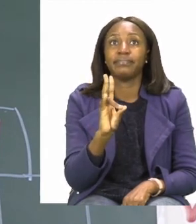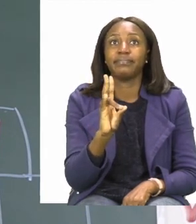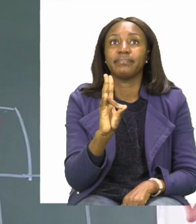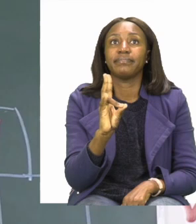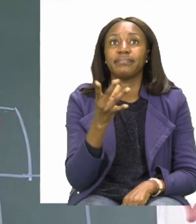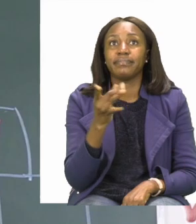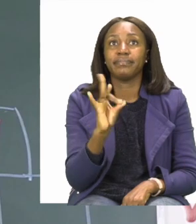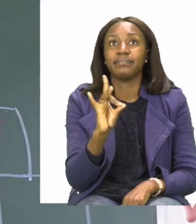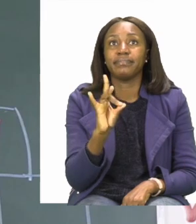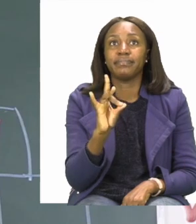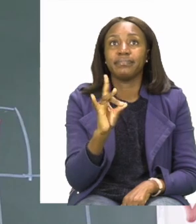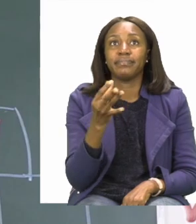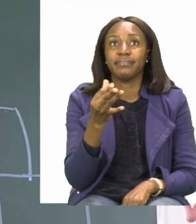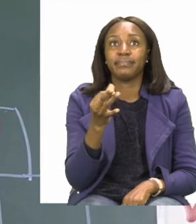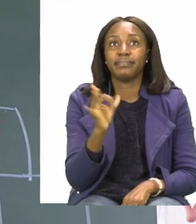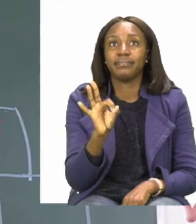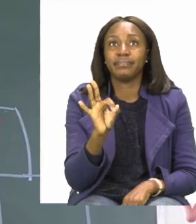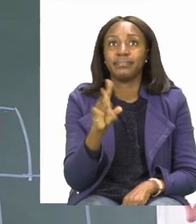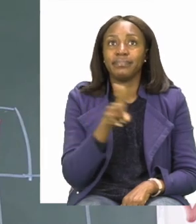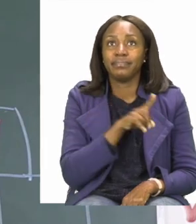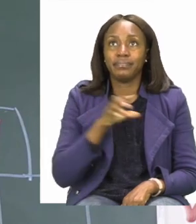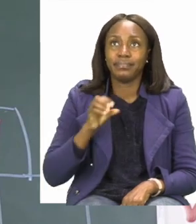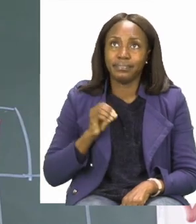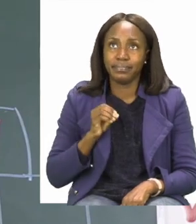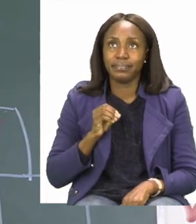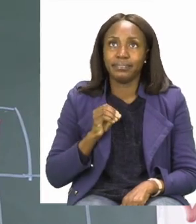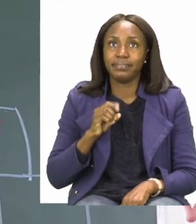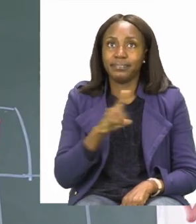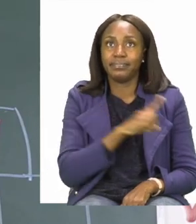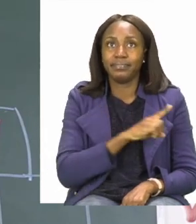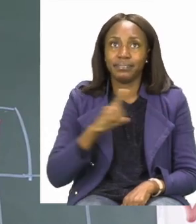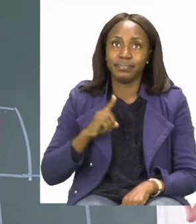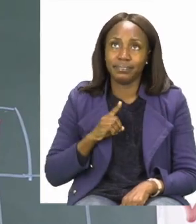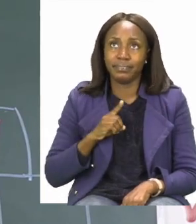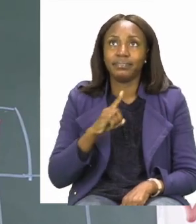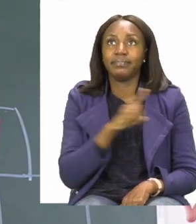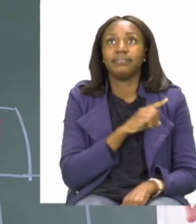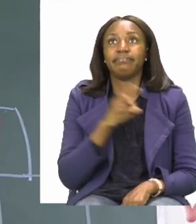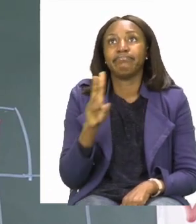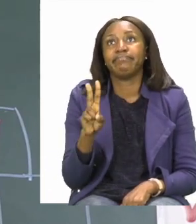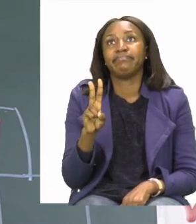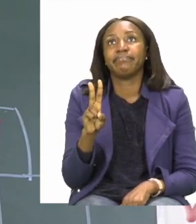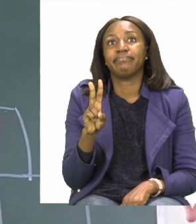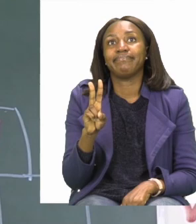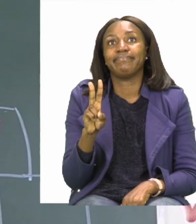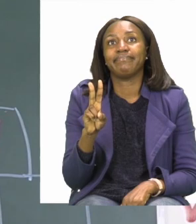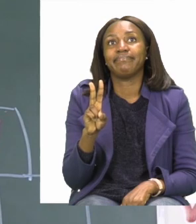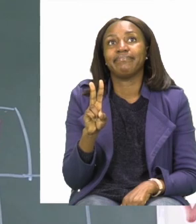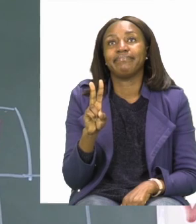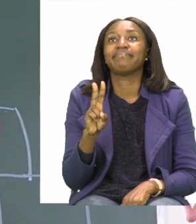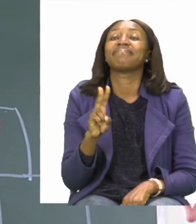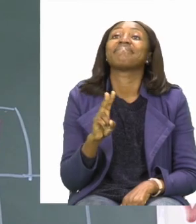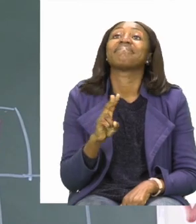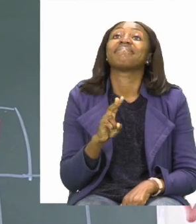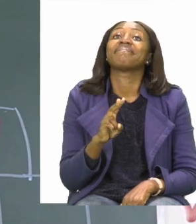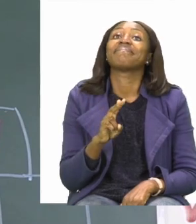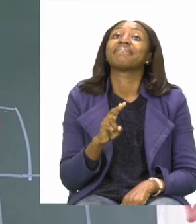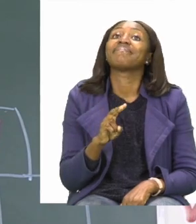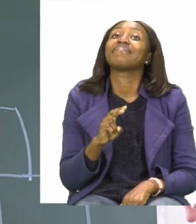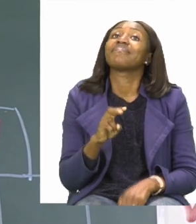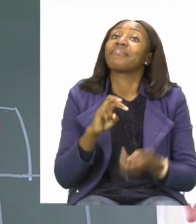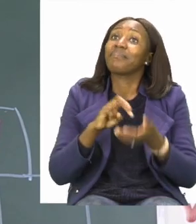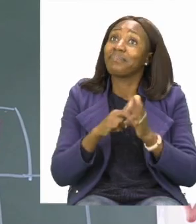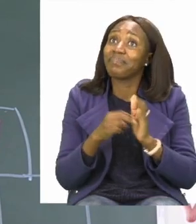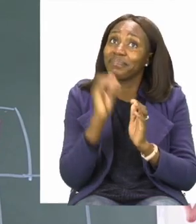7, 8, 9, 10, 11, 12. So our answer, boys